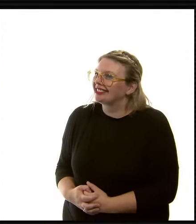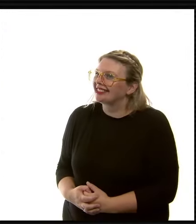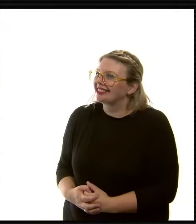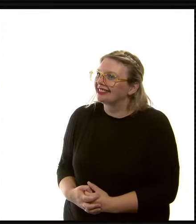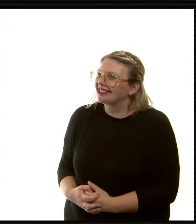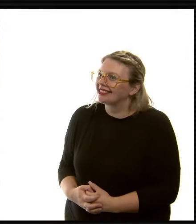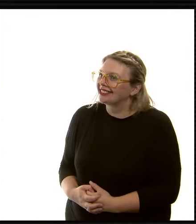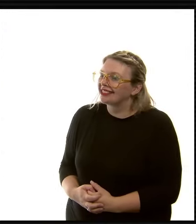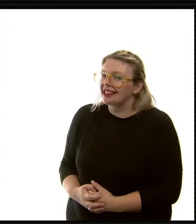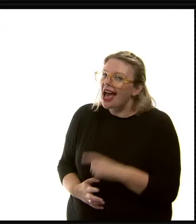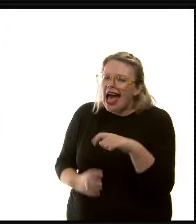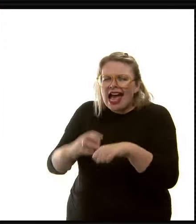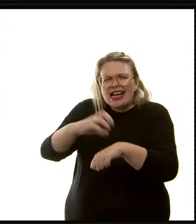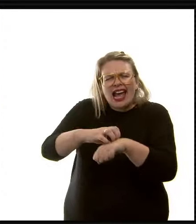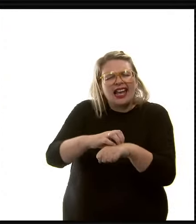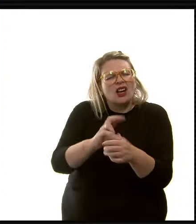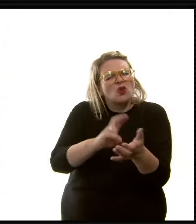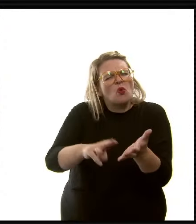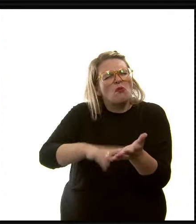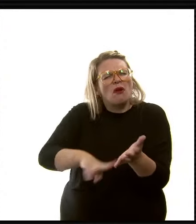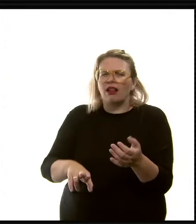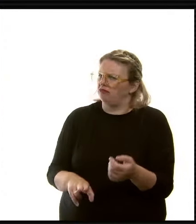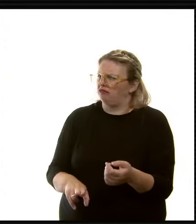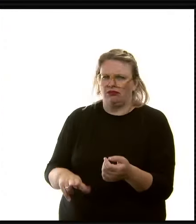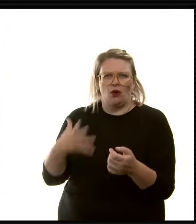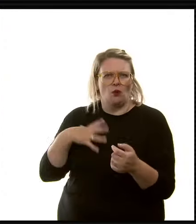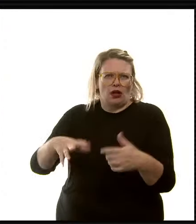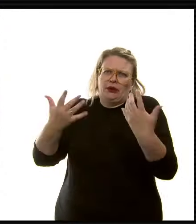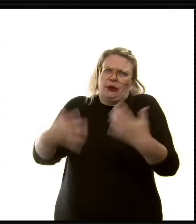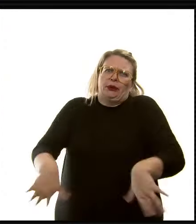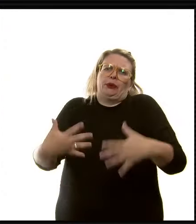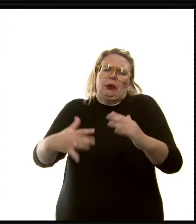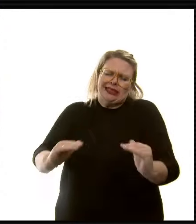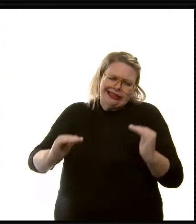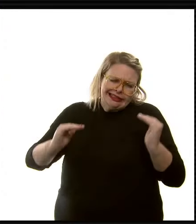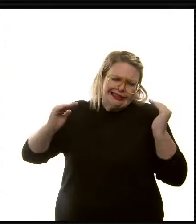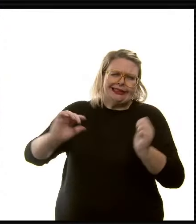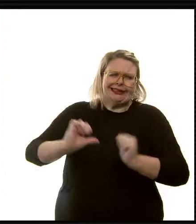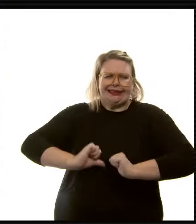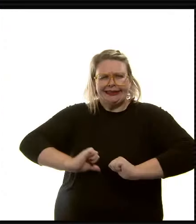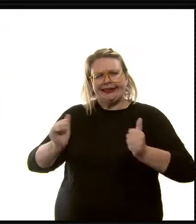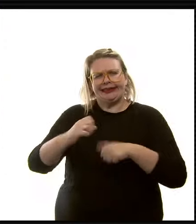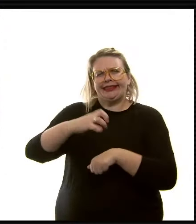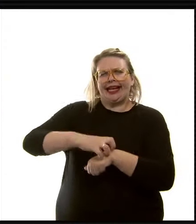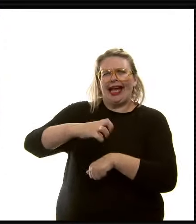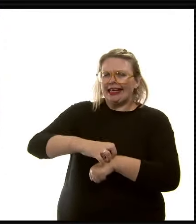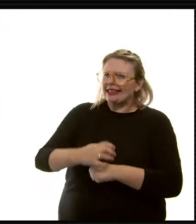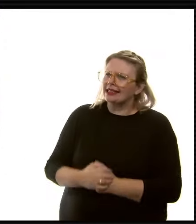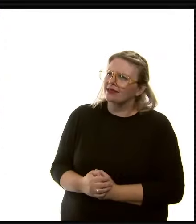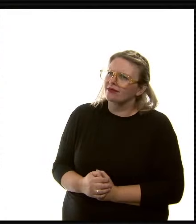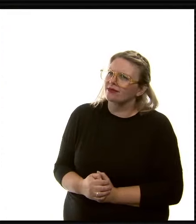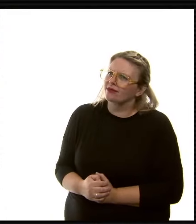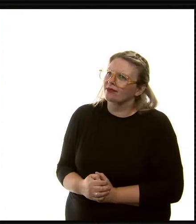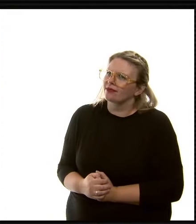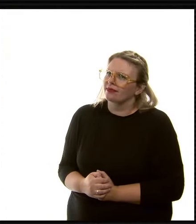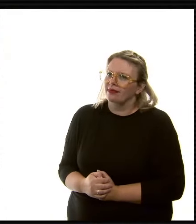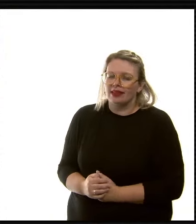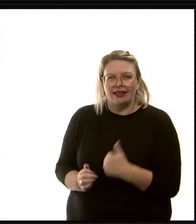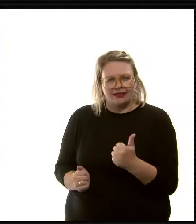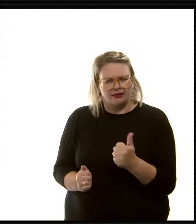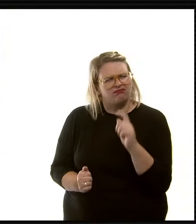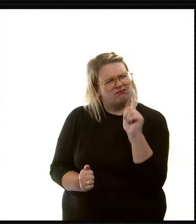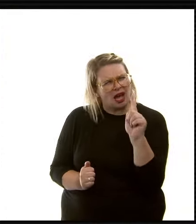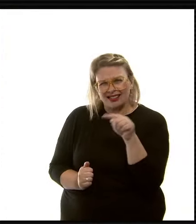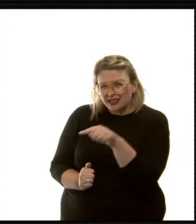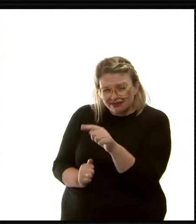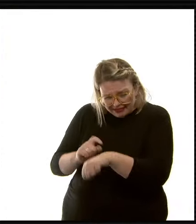is not going to just be any cake. We want to see the most amazing LEGO cake the world has ever seen. Okay, now, hang on. These